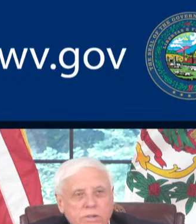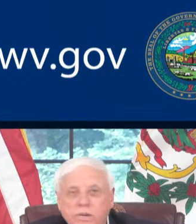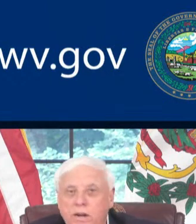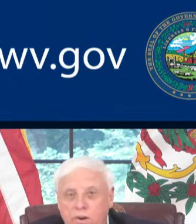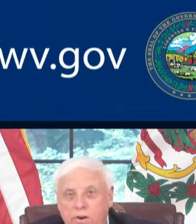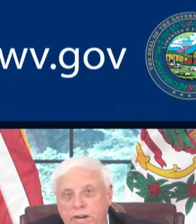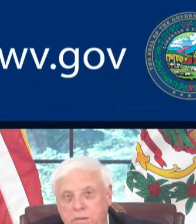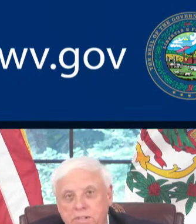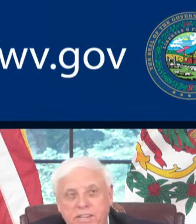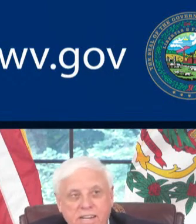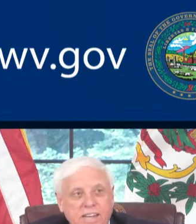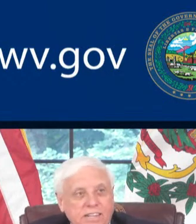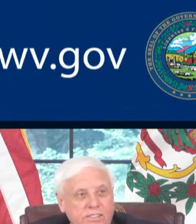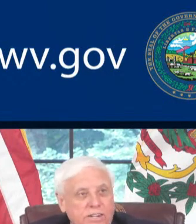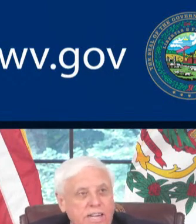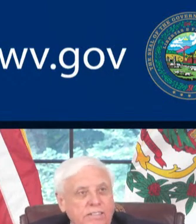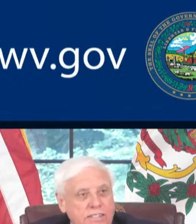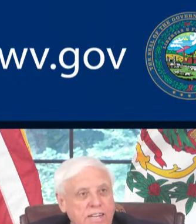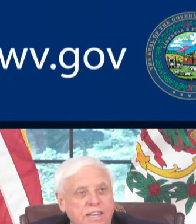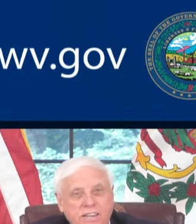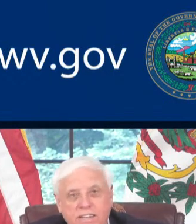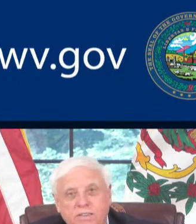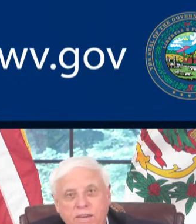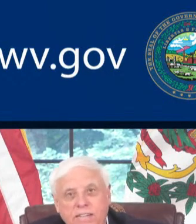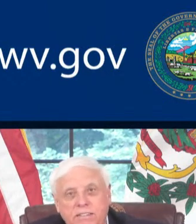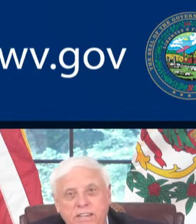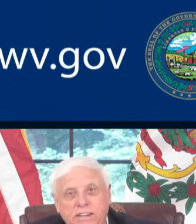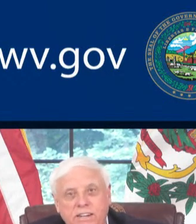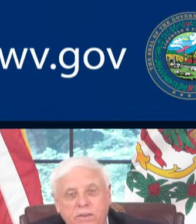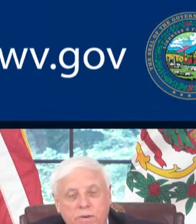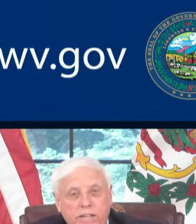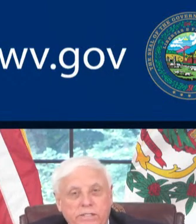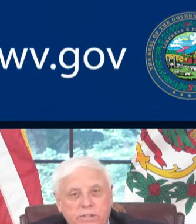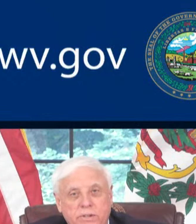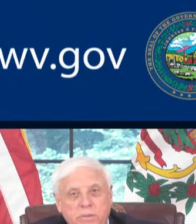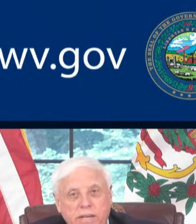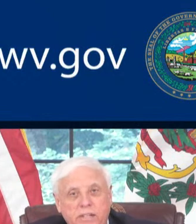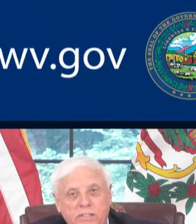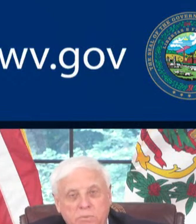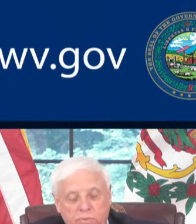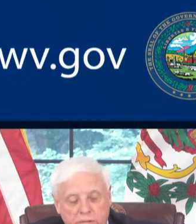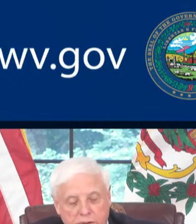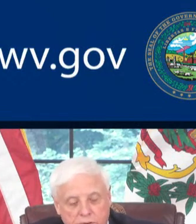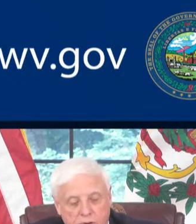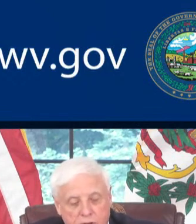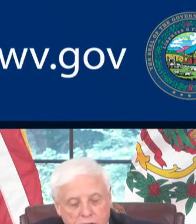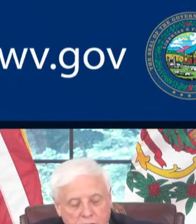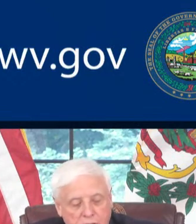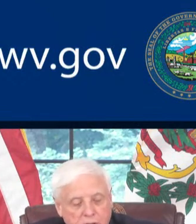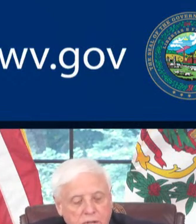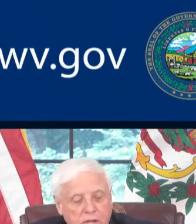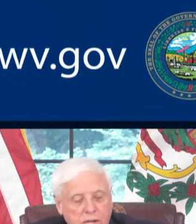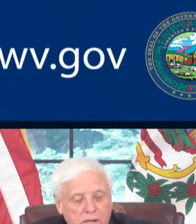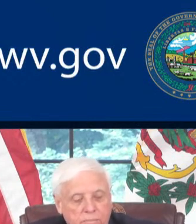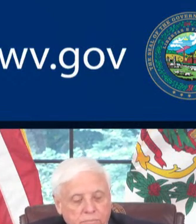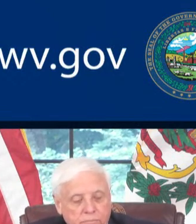So you got to hurry. I mean, today is your last day to get vaccinated and get registered to be eligible for that drawing.